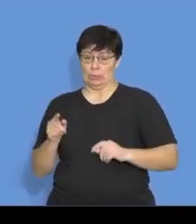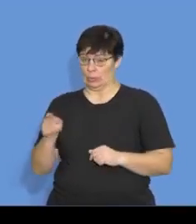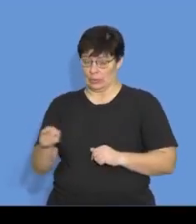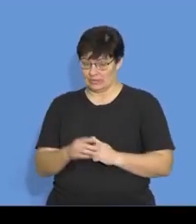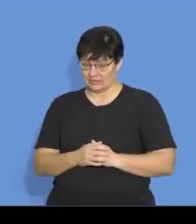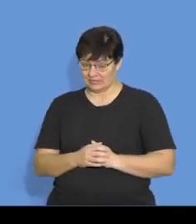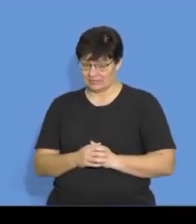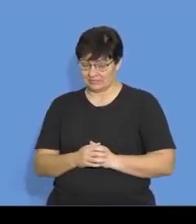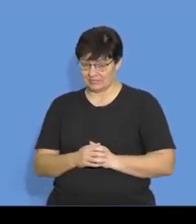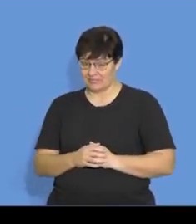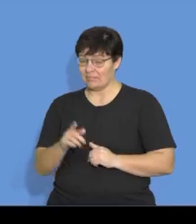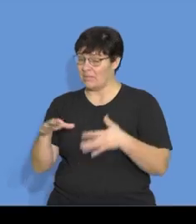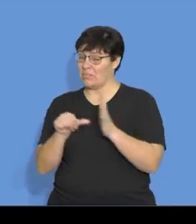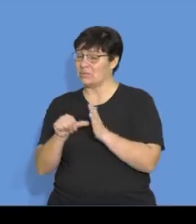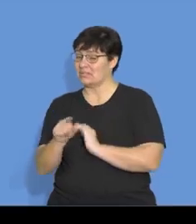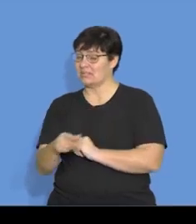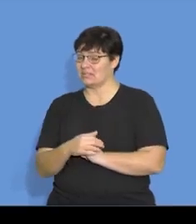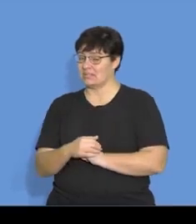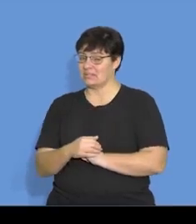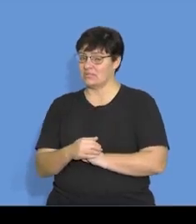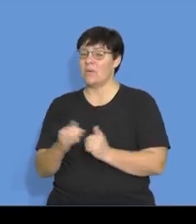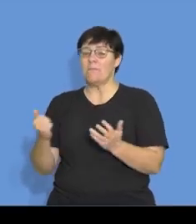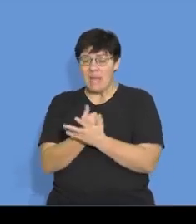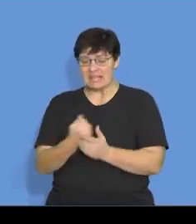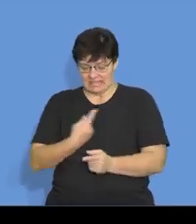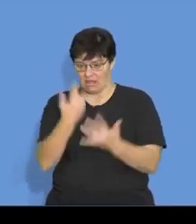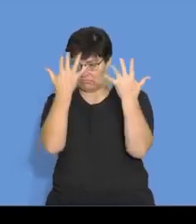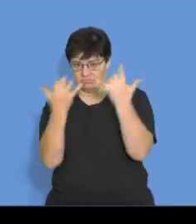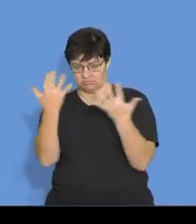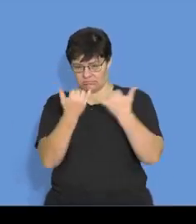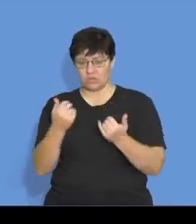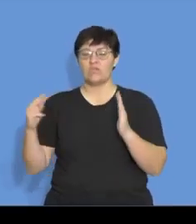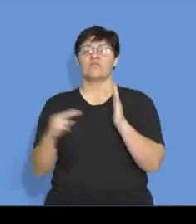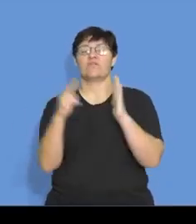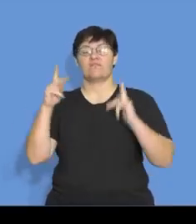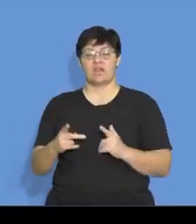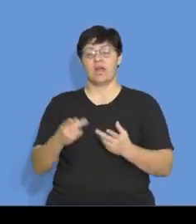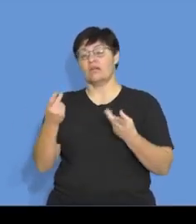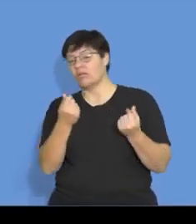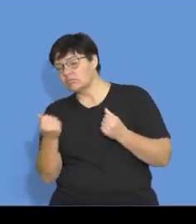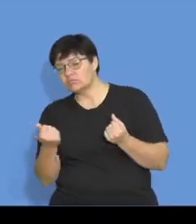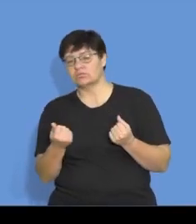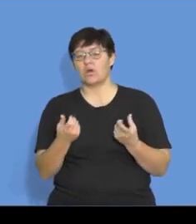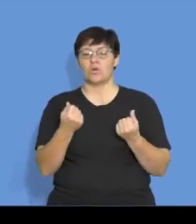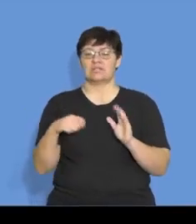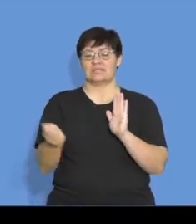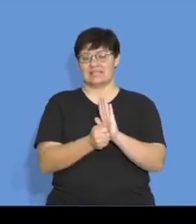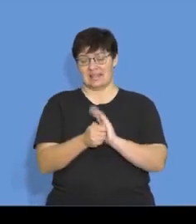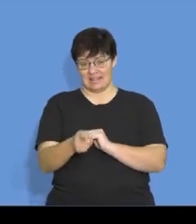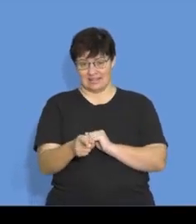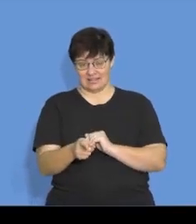very important, right? You actually have to do a calculation to verify and to work out the cost of